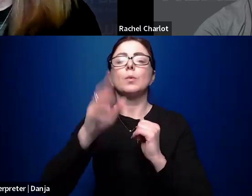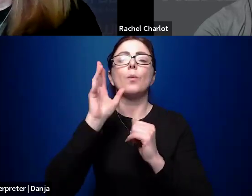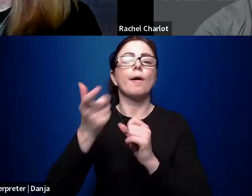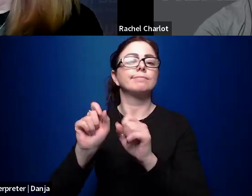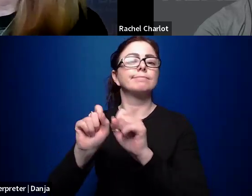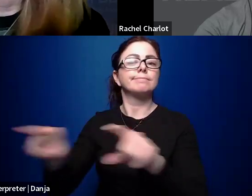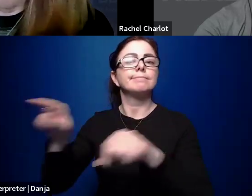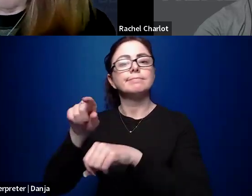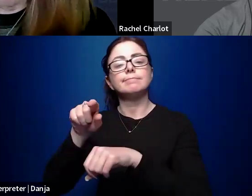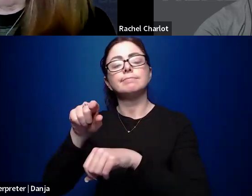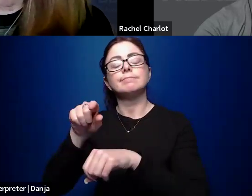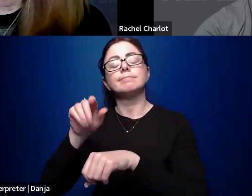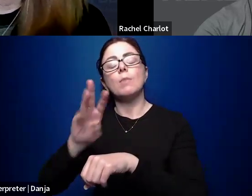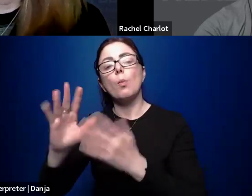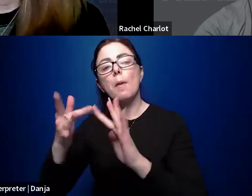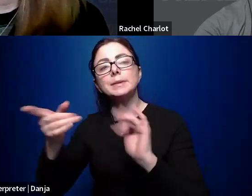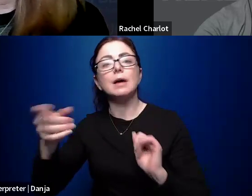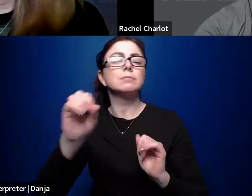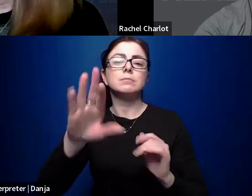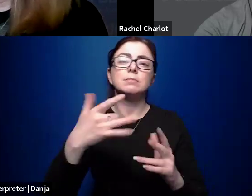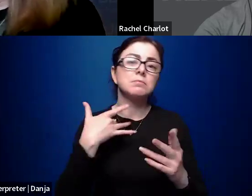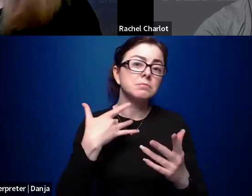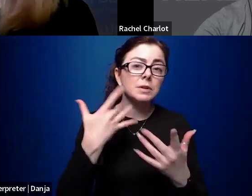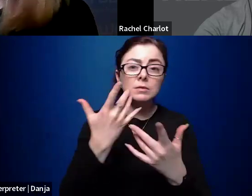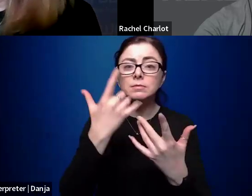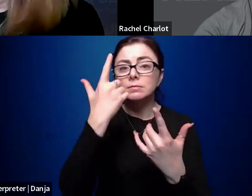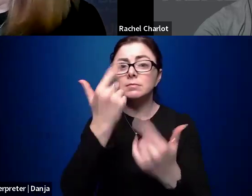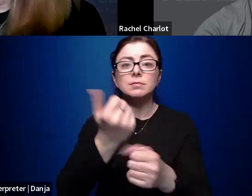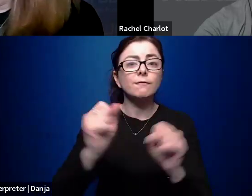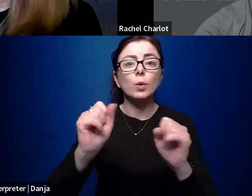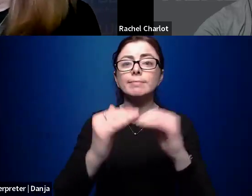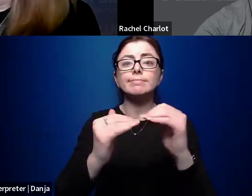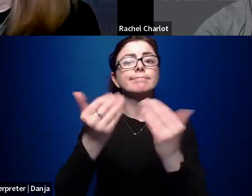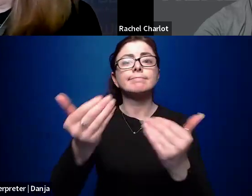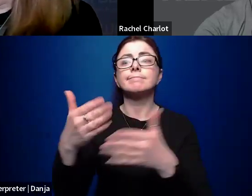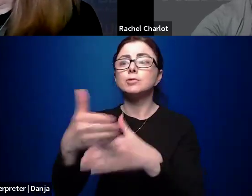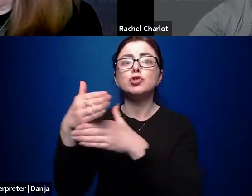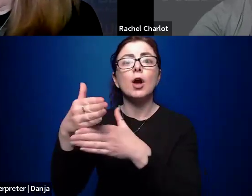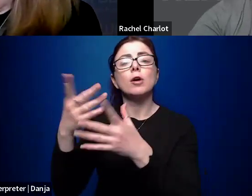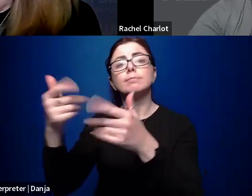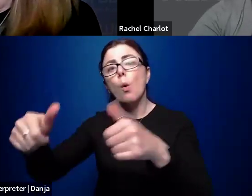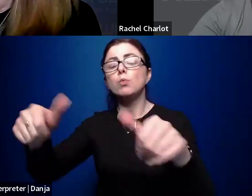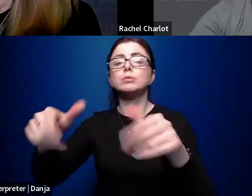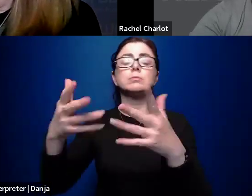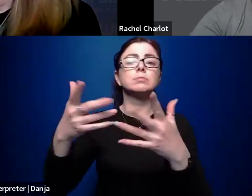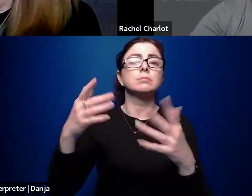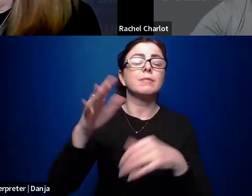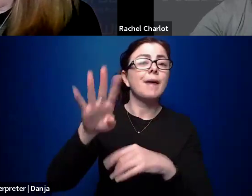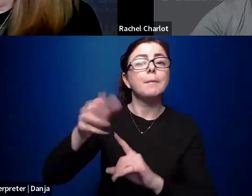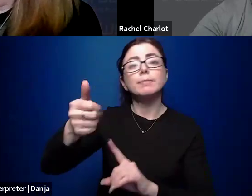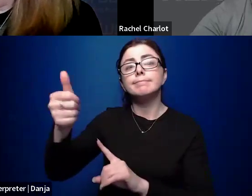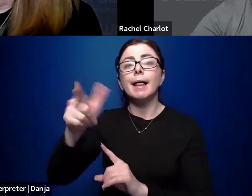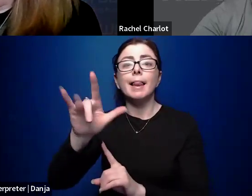free to share it, to post it, like it on Facebook, all that good stuff.